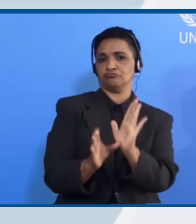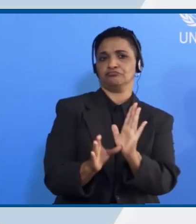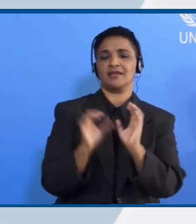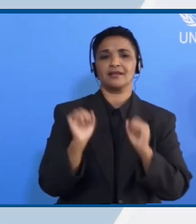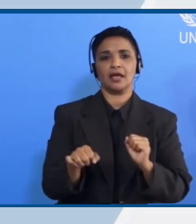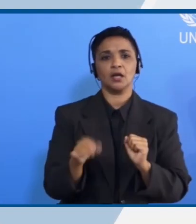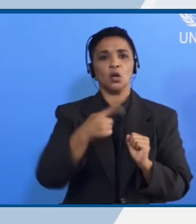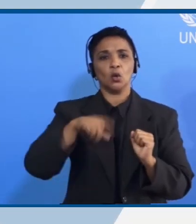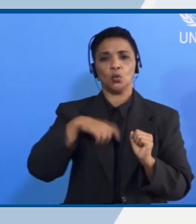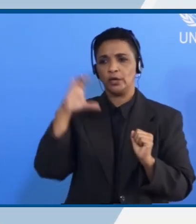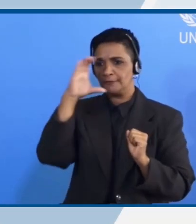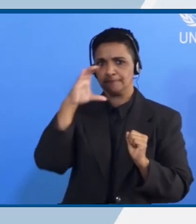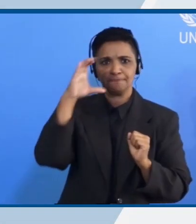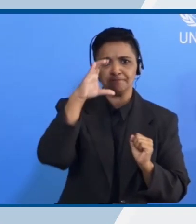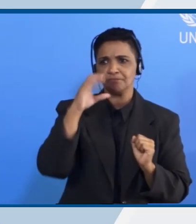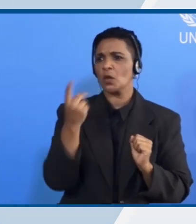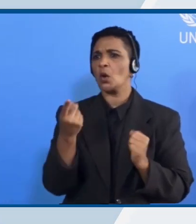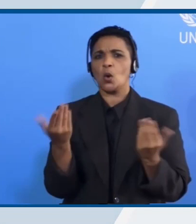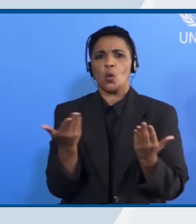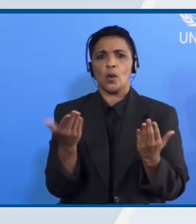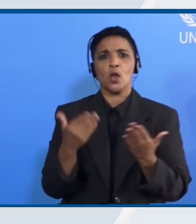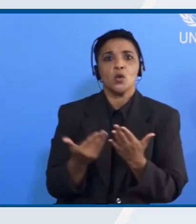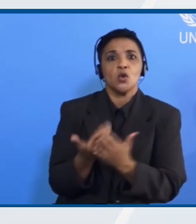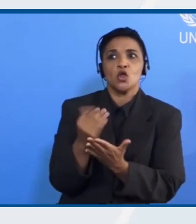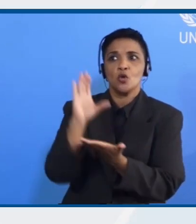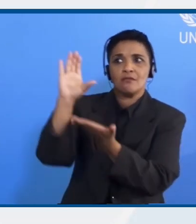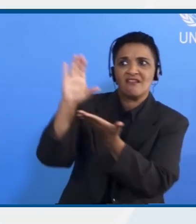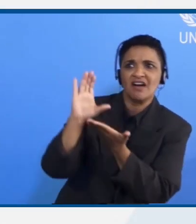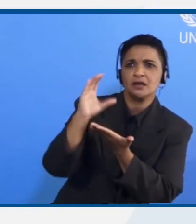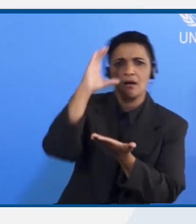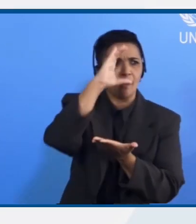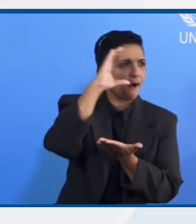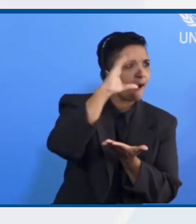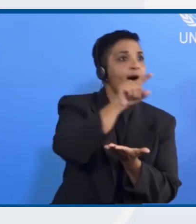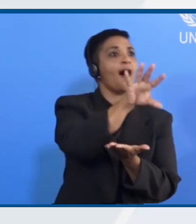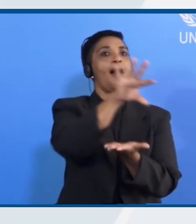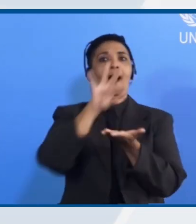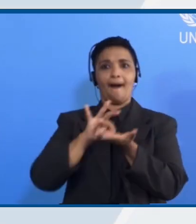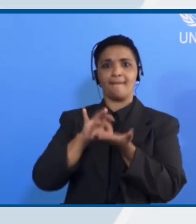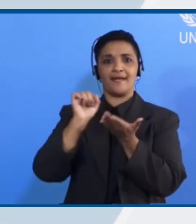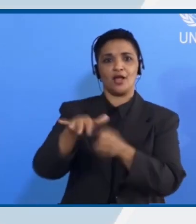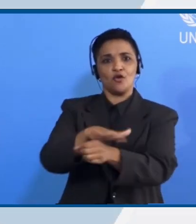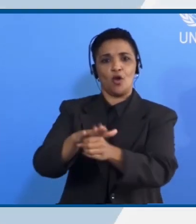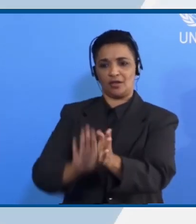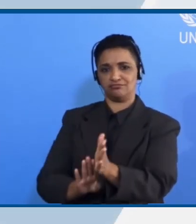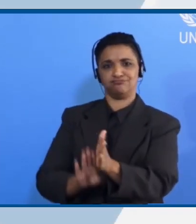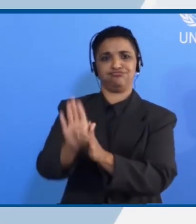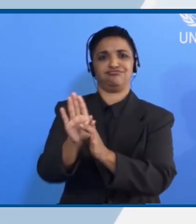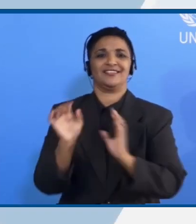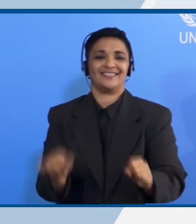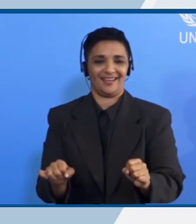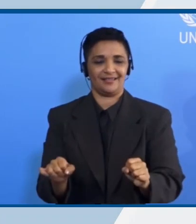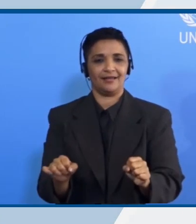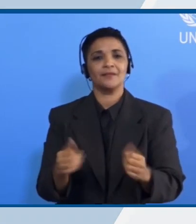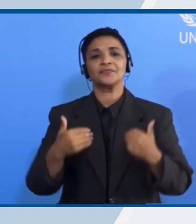searching, looking for fundings, for new investments, for local development, is made